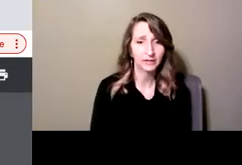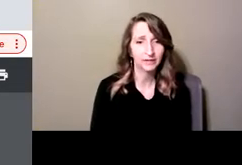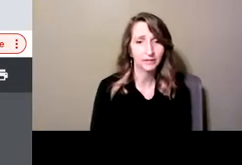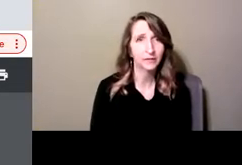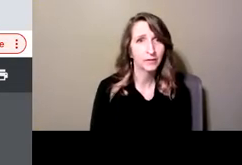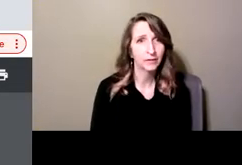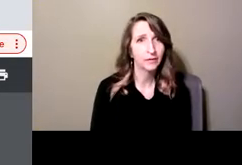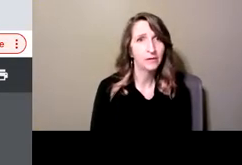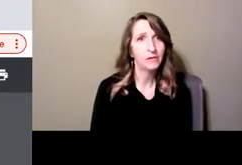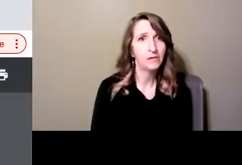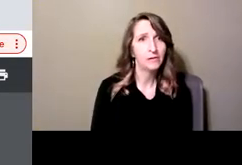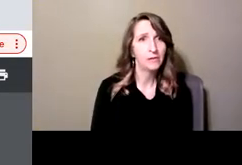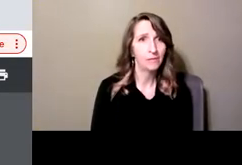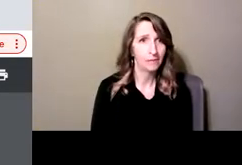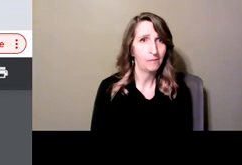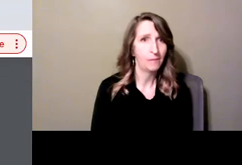equipment?